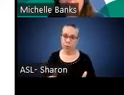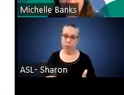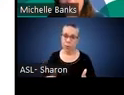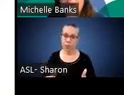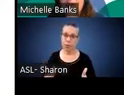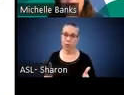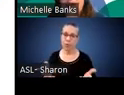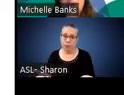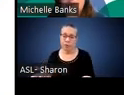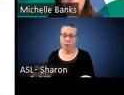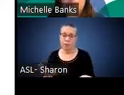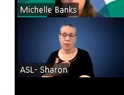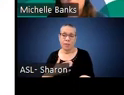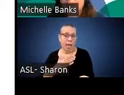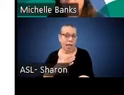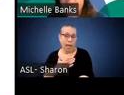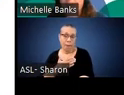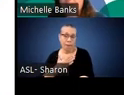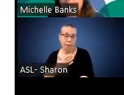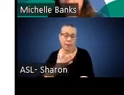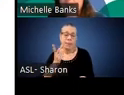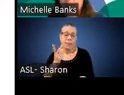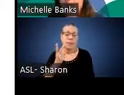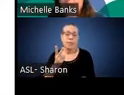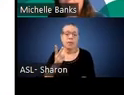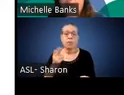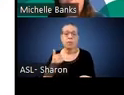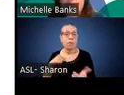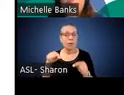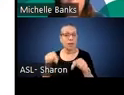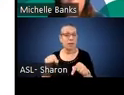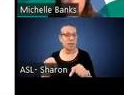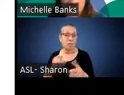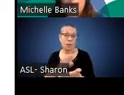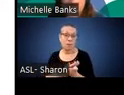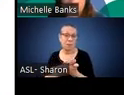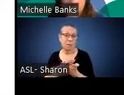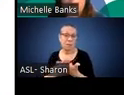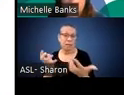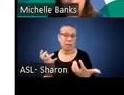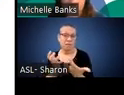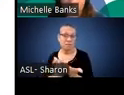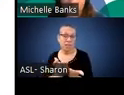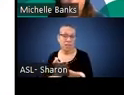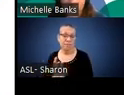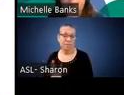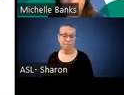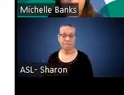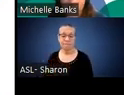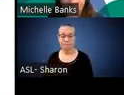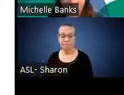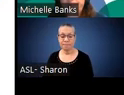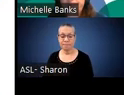lives to see if Next Gen might be a fit. For anybody.